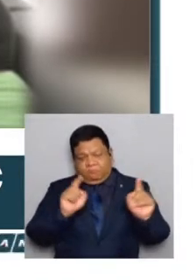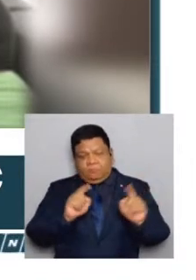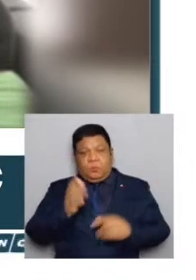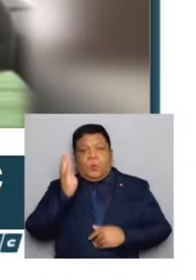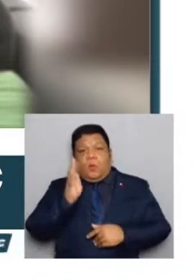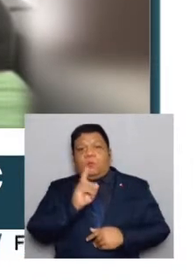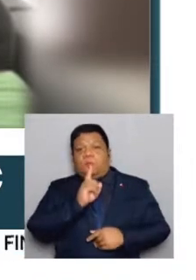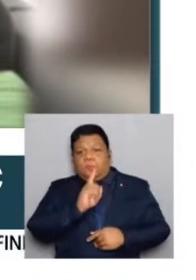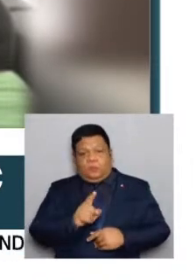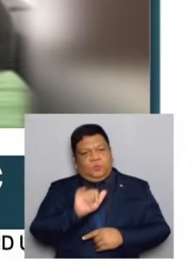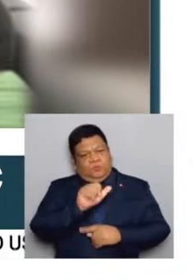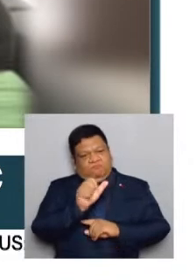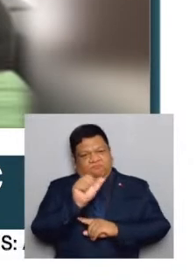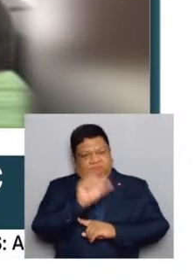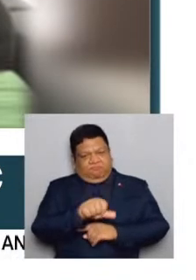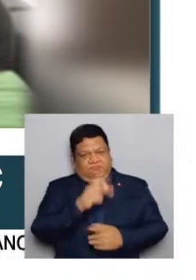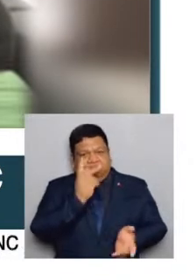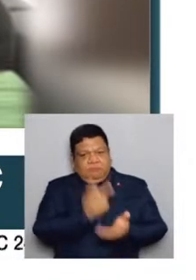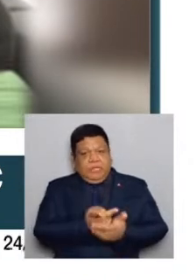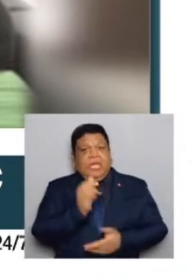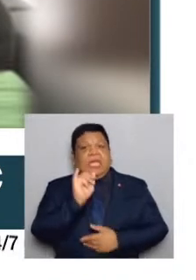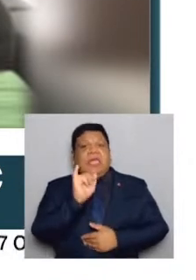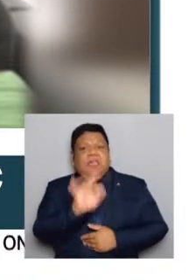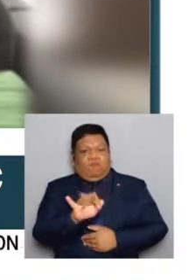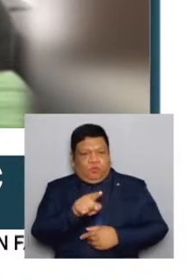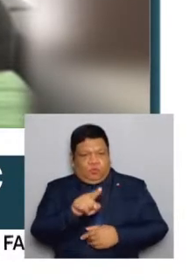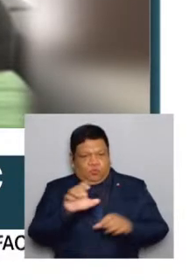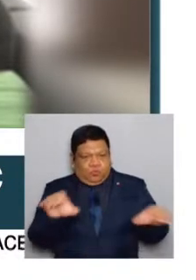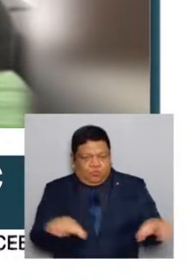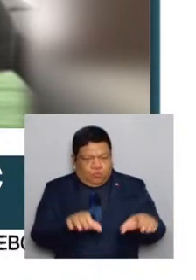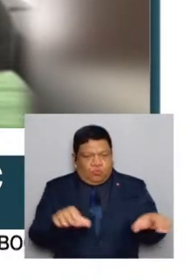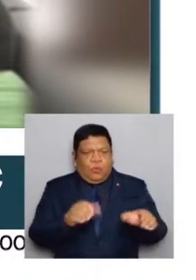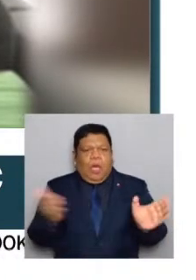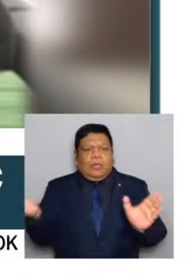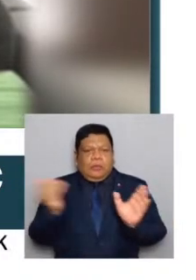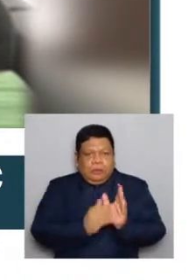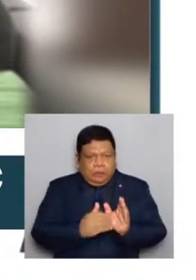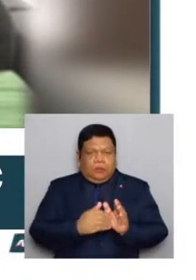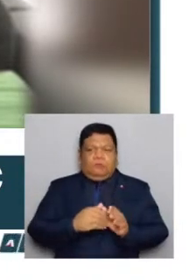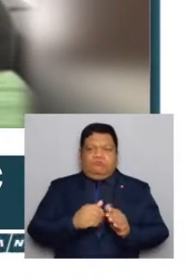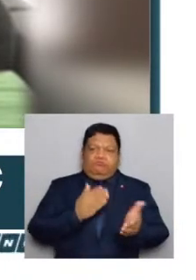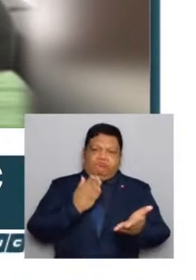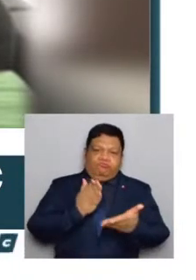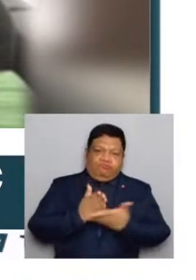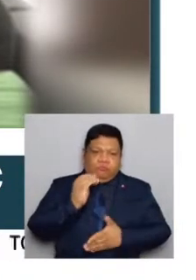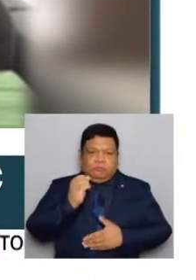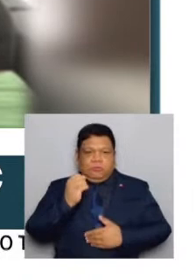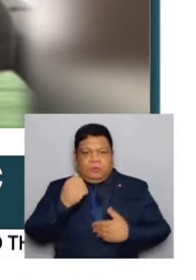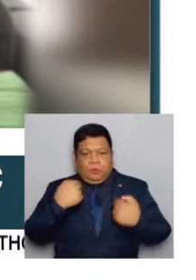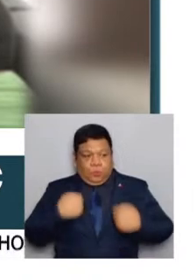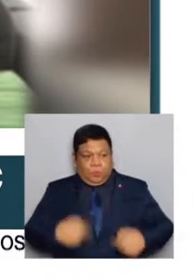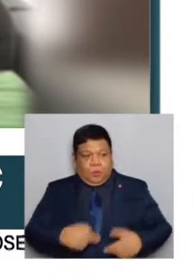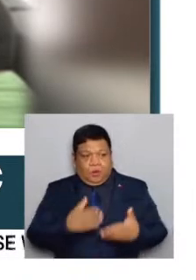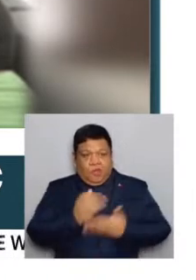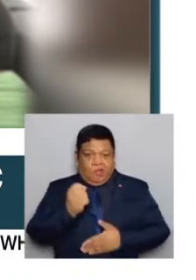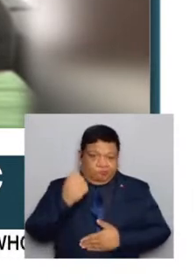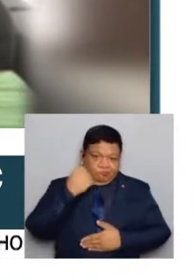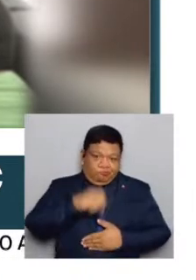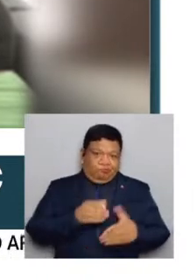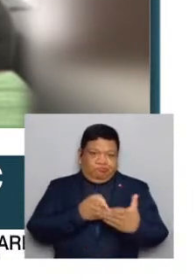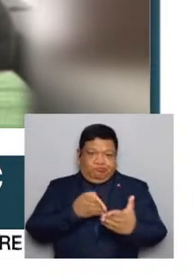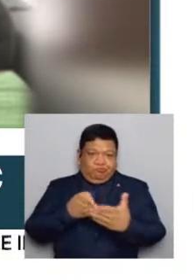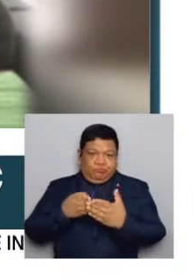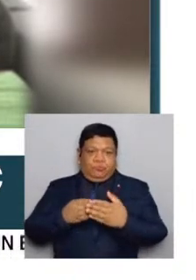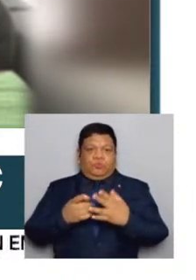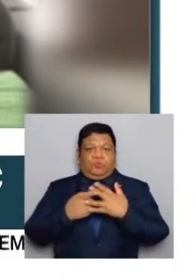your defeat if you commit human rights violations and the rights of others in the way of your campaigning. You